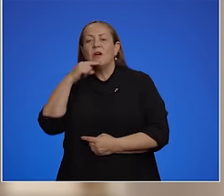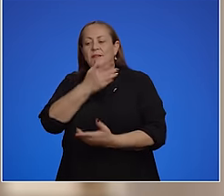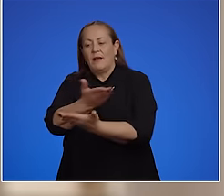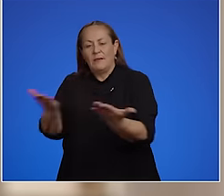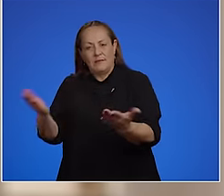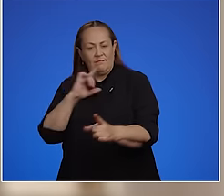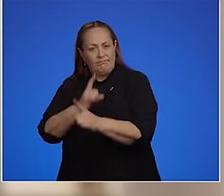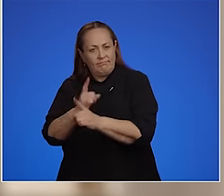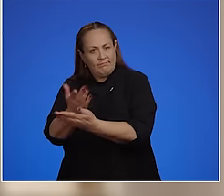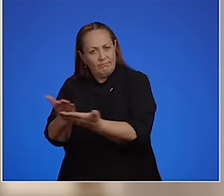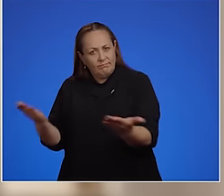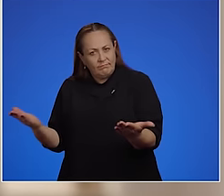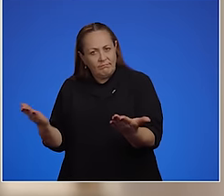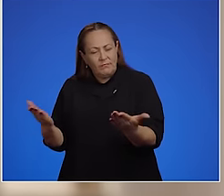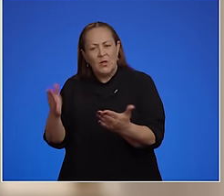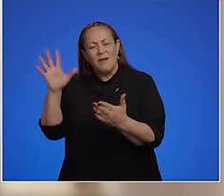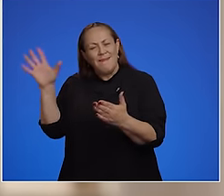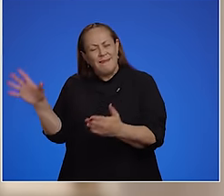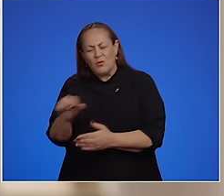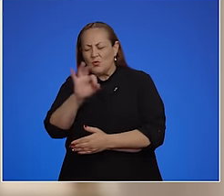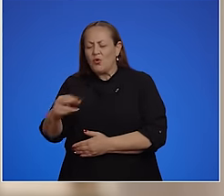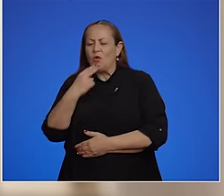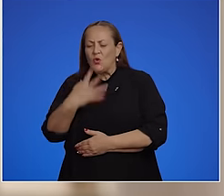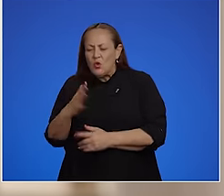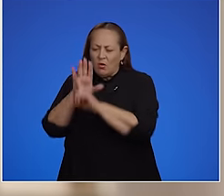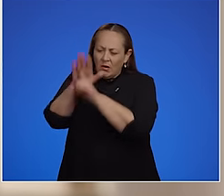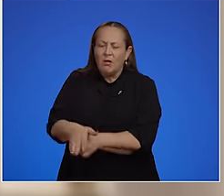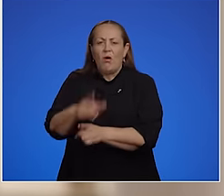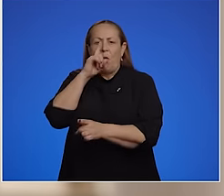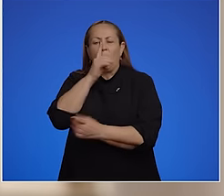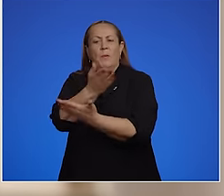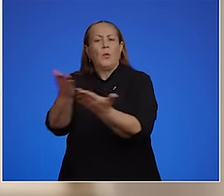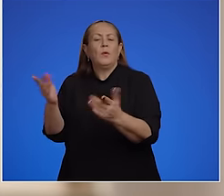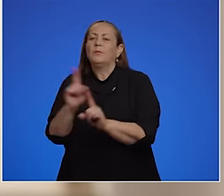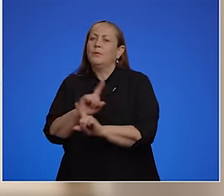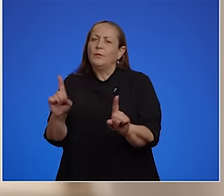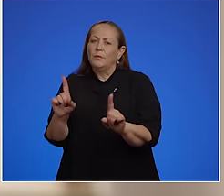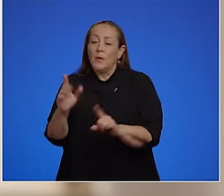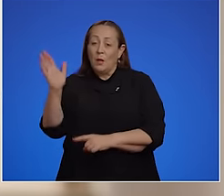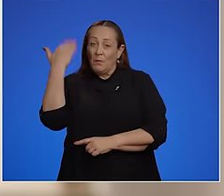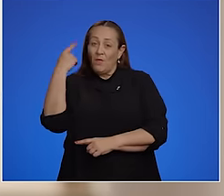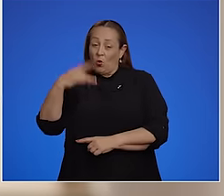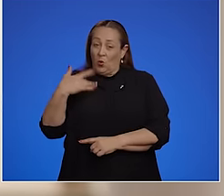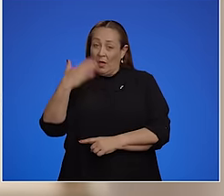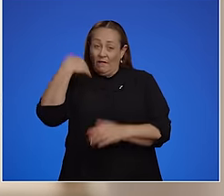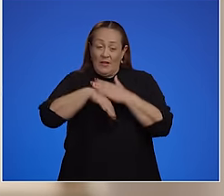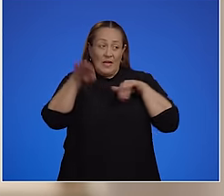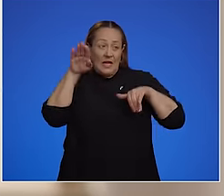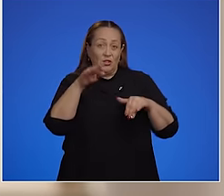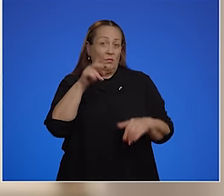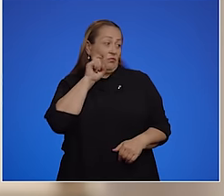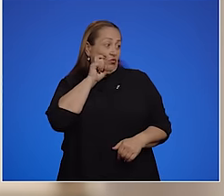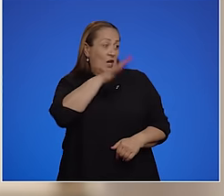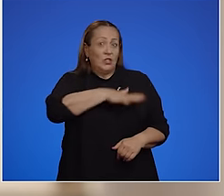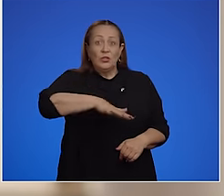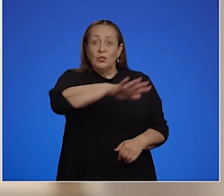this. You must not molest the stranger or oppress him, for you lived as strangers in the land of